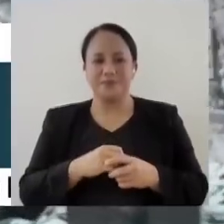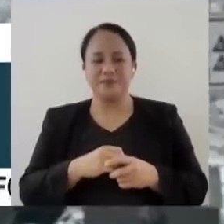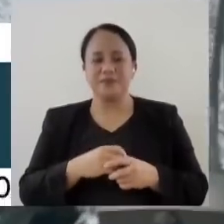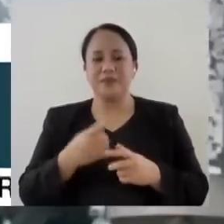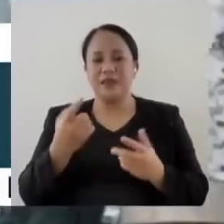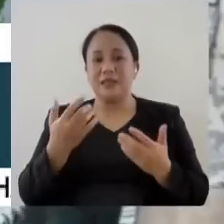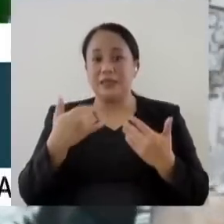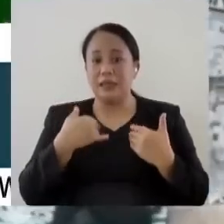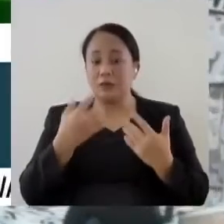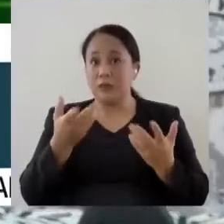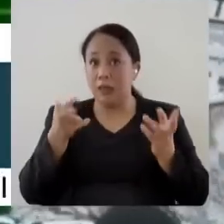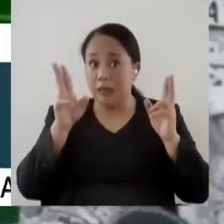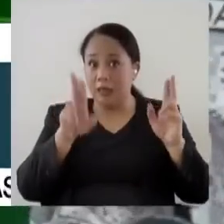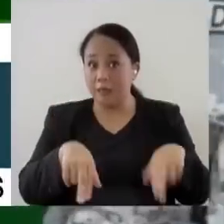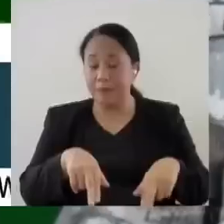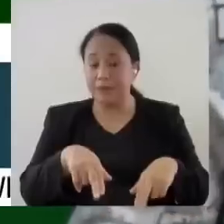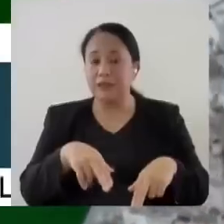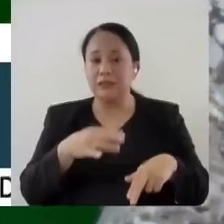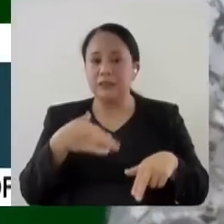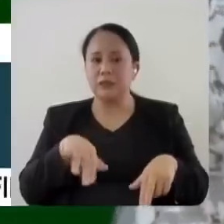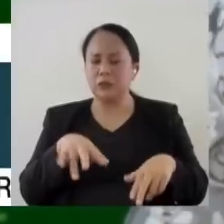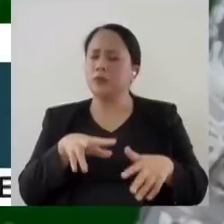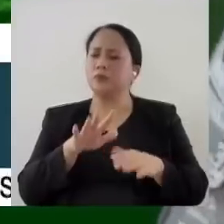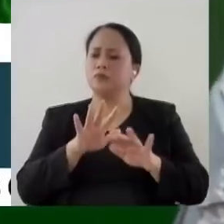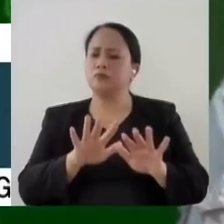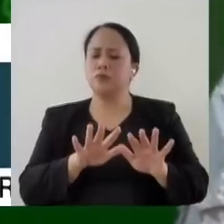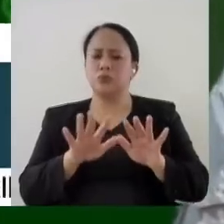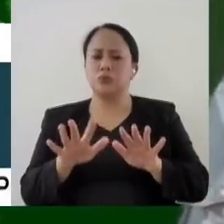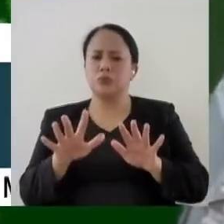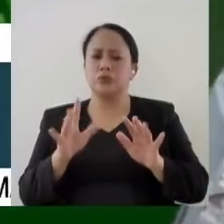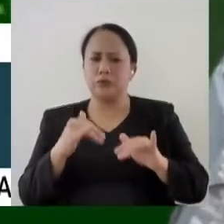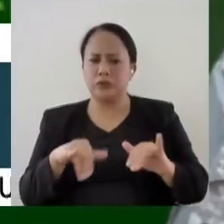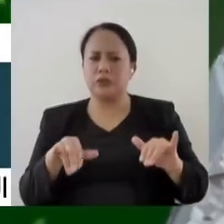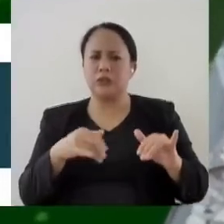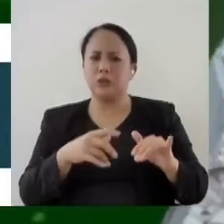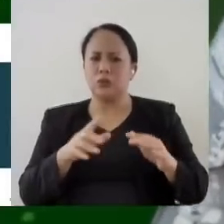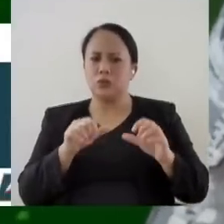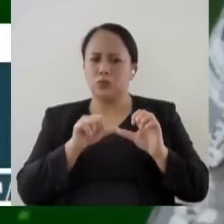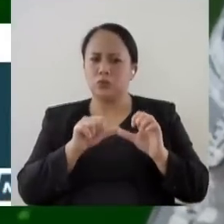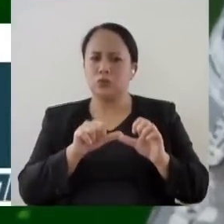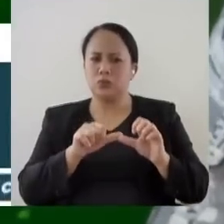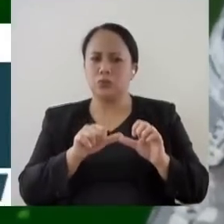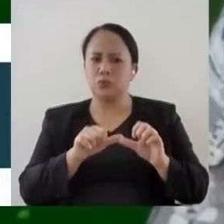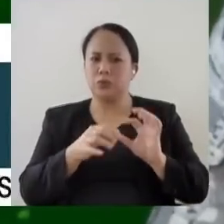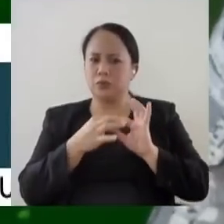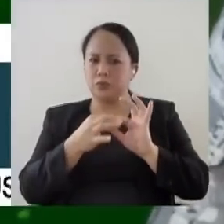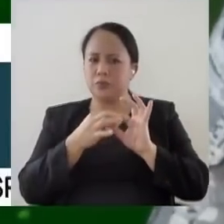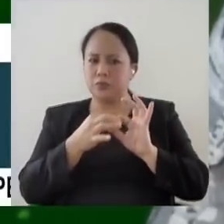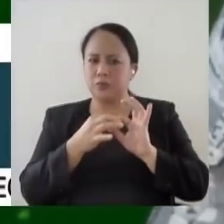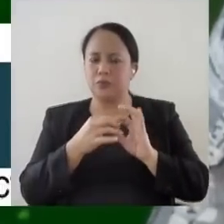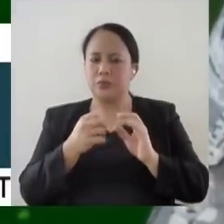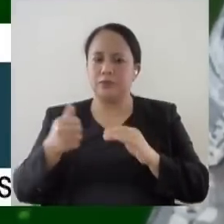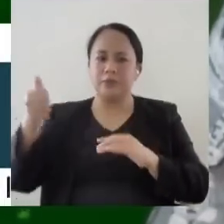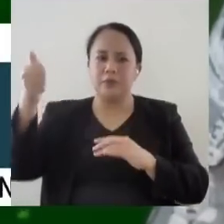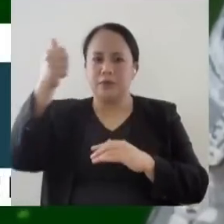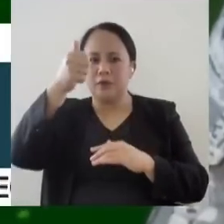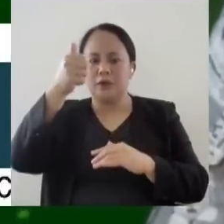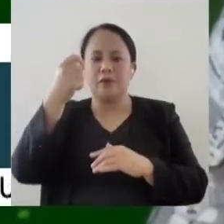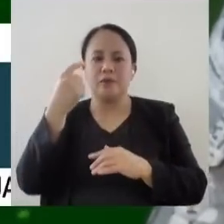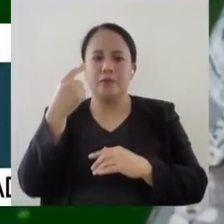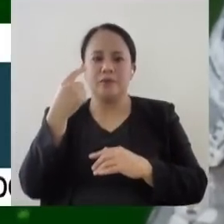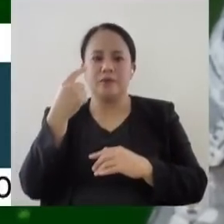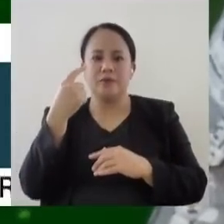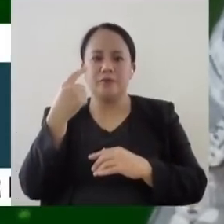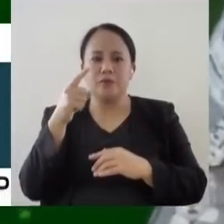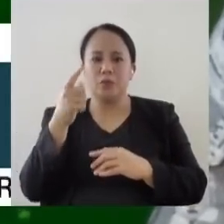ma'am, composed pa rin naman kami, ma'am. Then we are continuously coordinating with higher headquarters for the kung ano